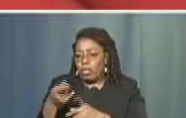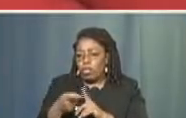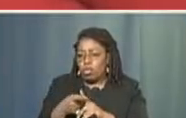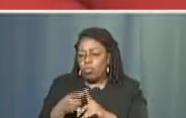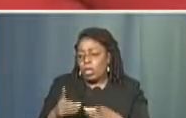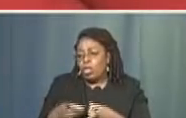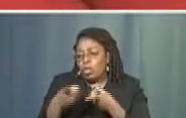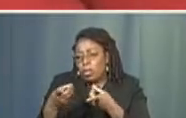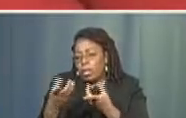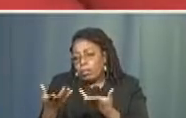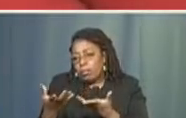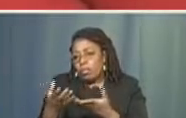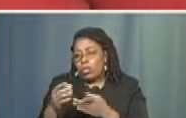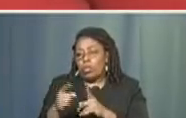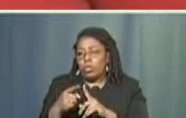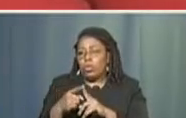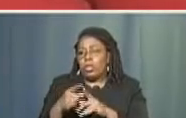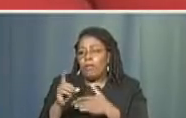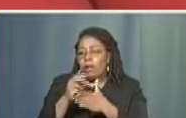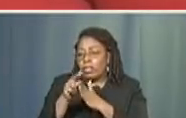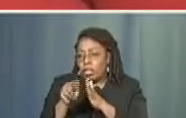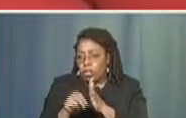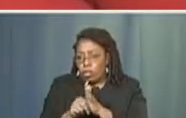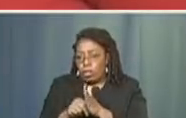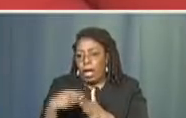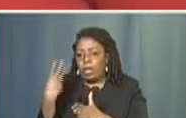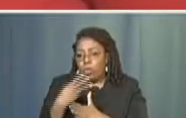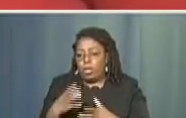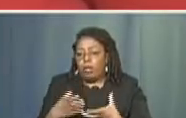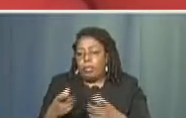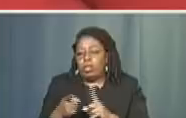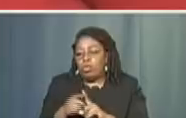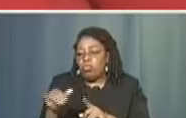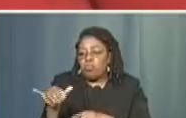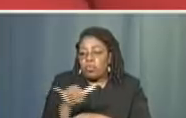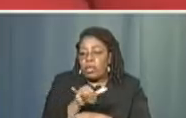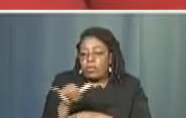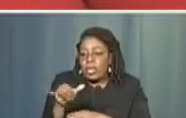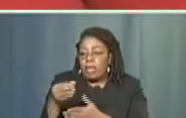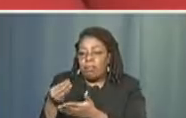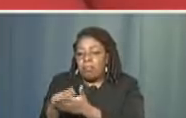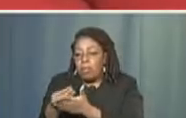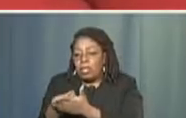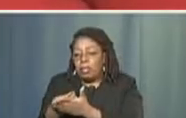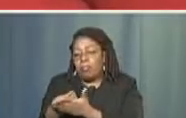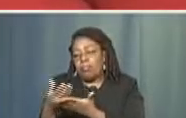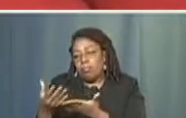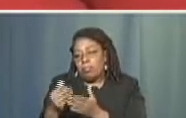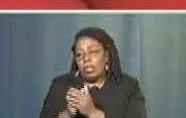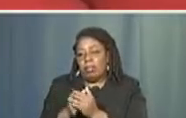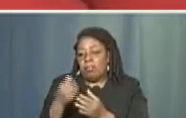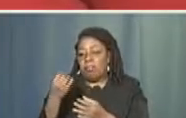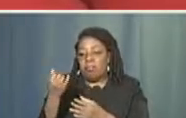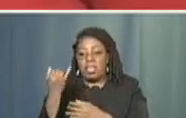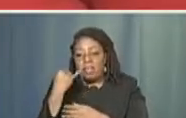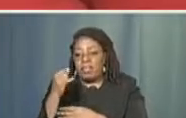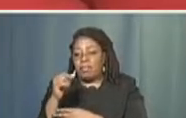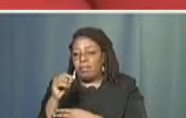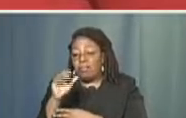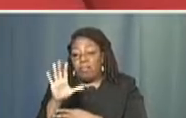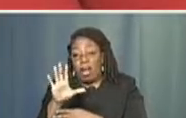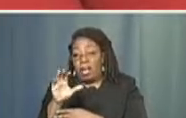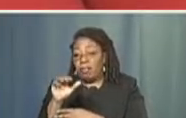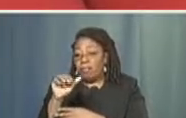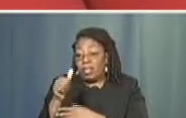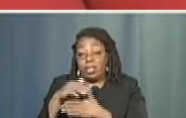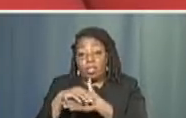make a donation to the foundation, and we commit to match your donation. So if you choose to donate $10, $5,